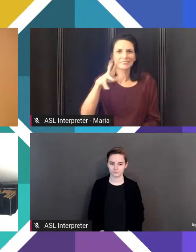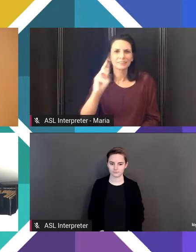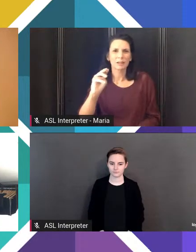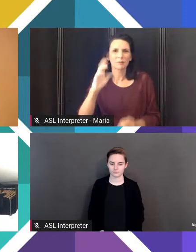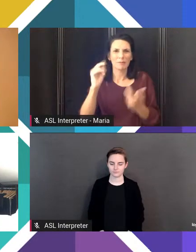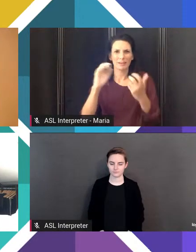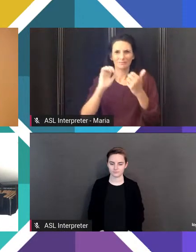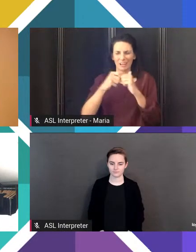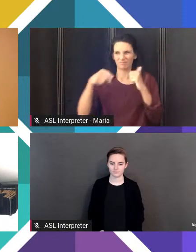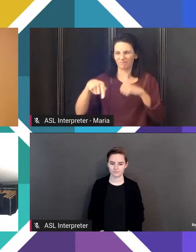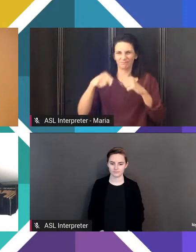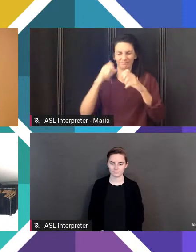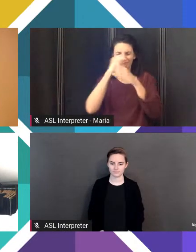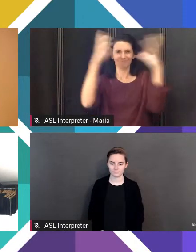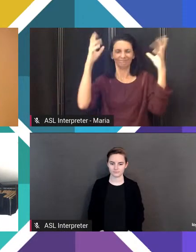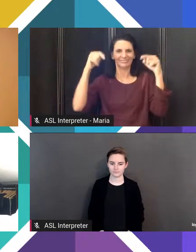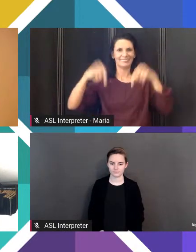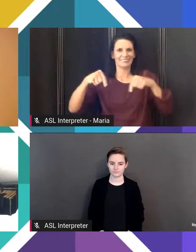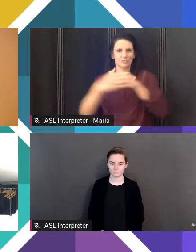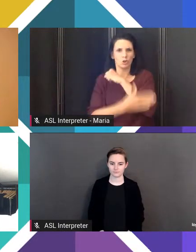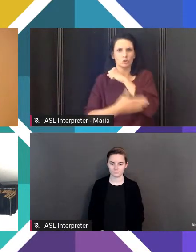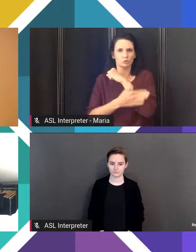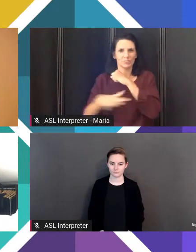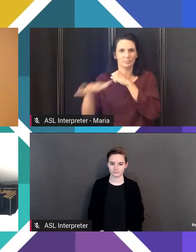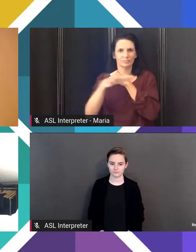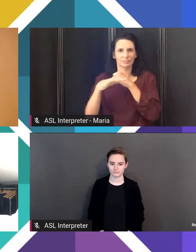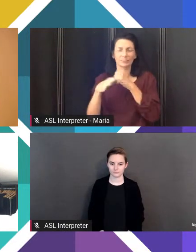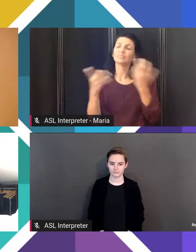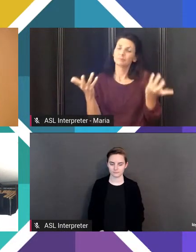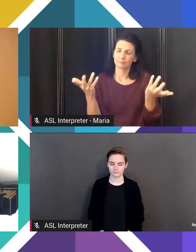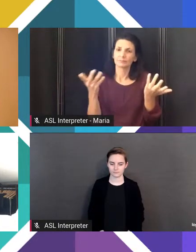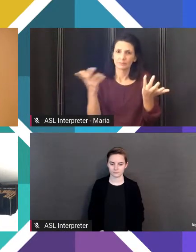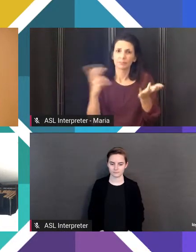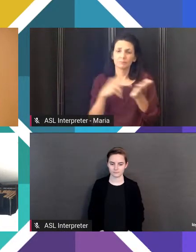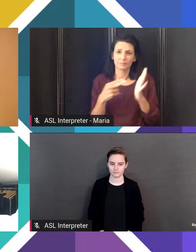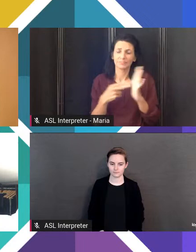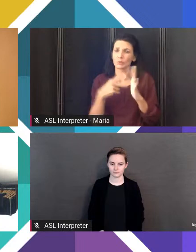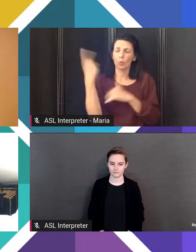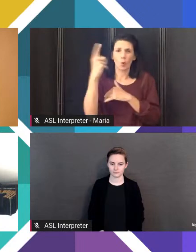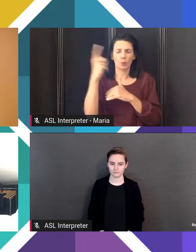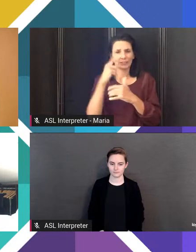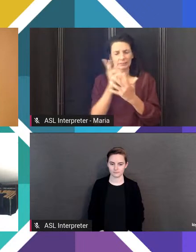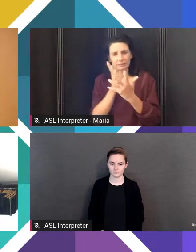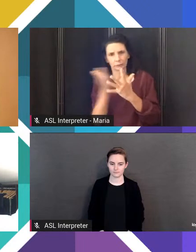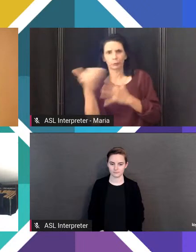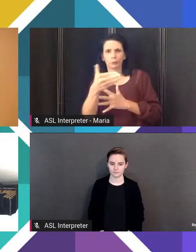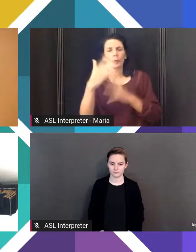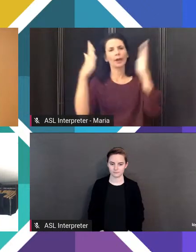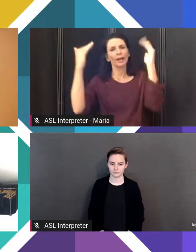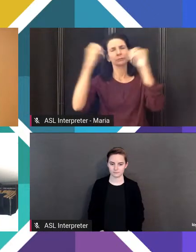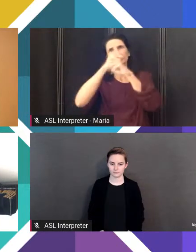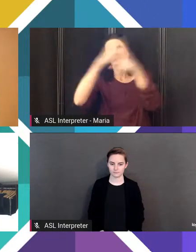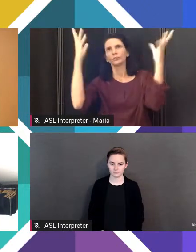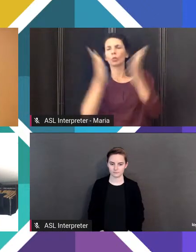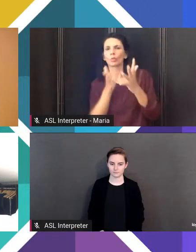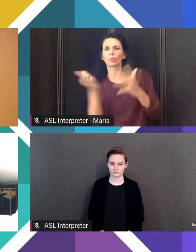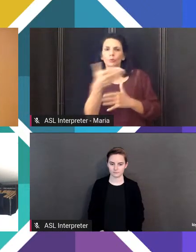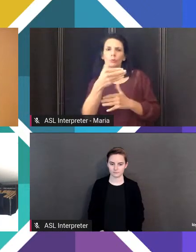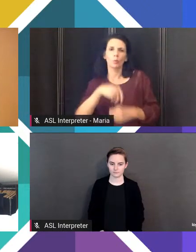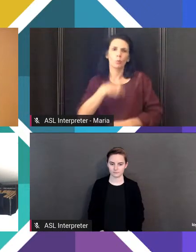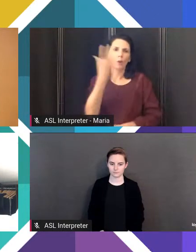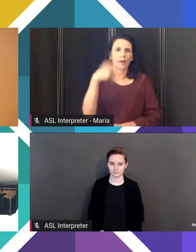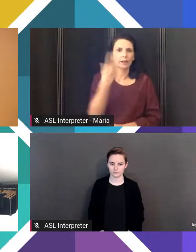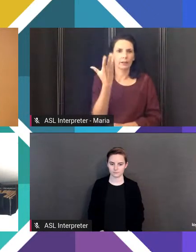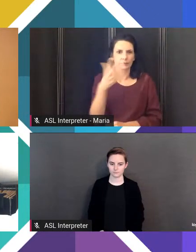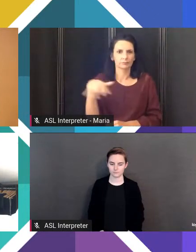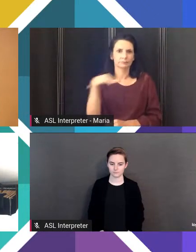in this country, there is the expectation, often filtered, almost always filtered through a white lens, a white consumerist lens. There is